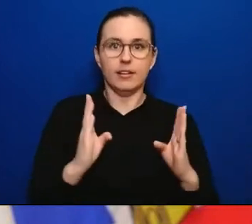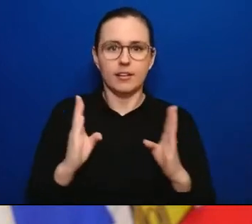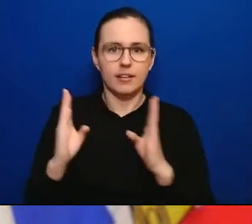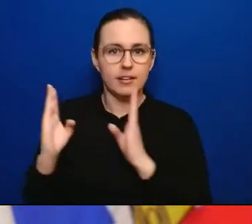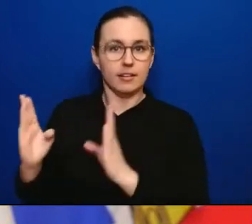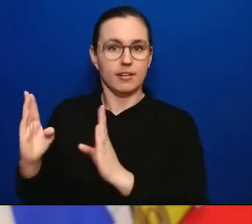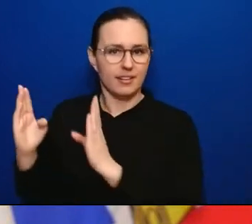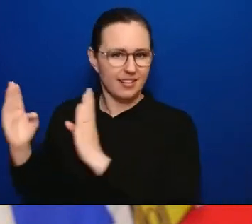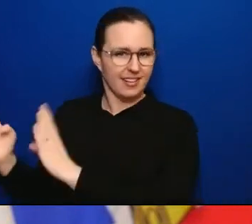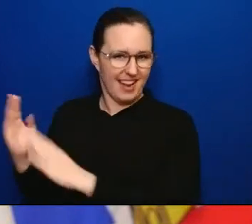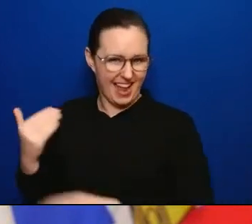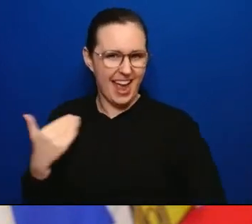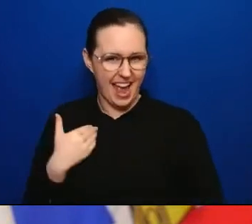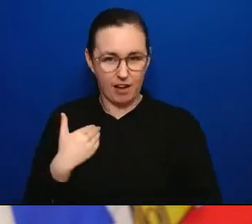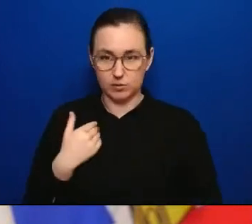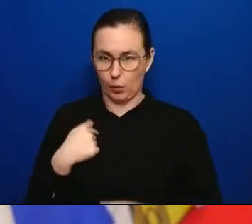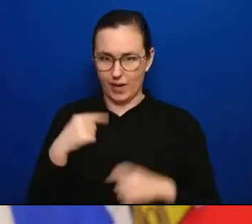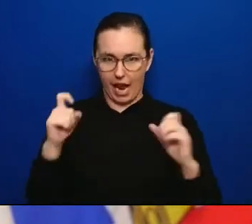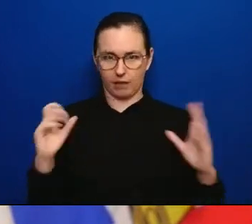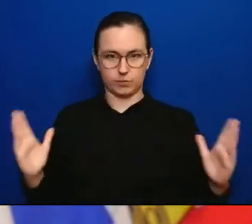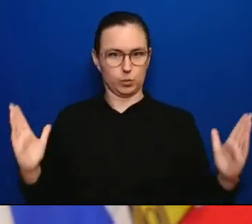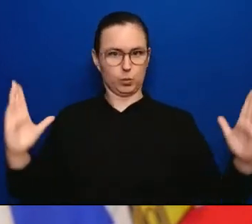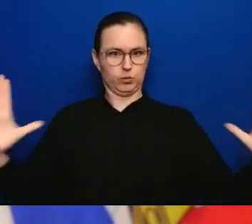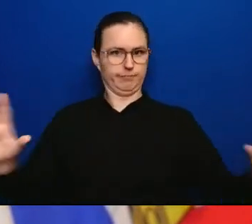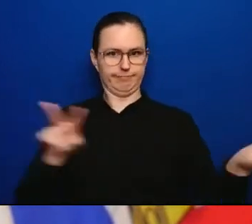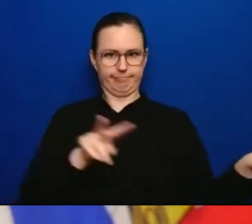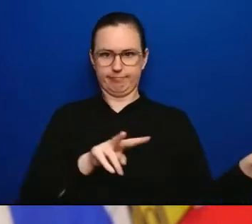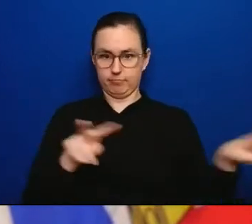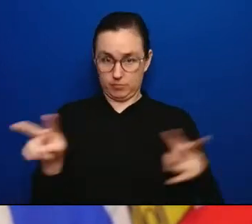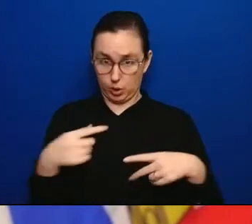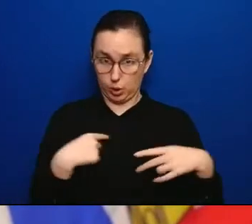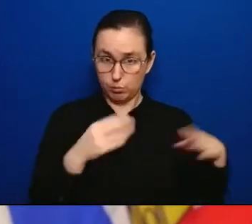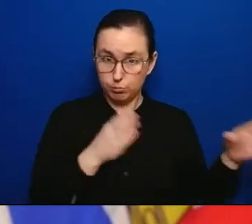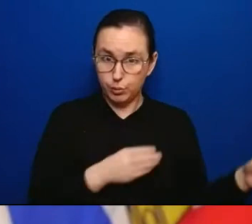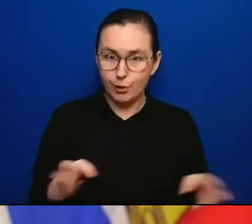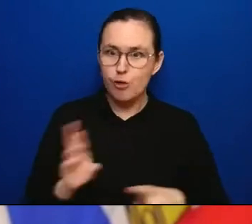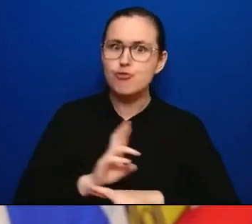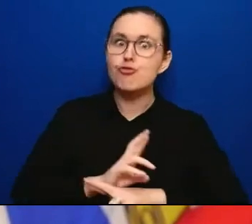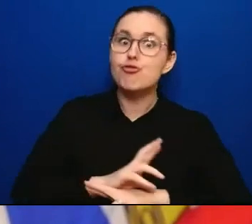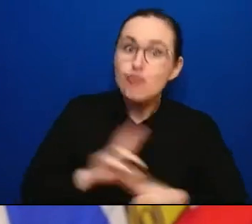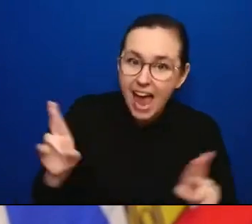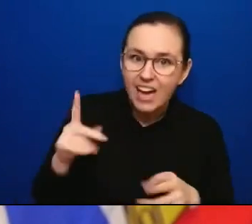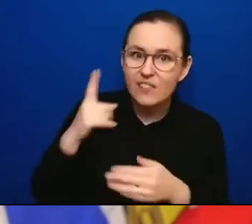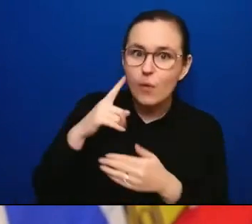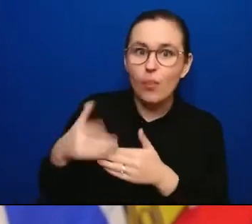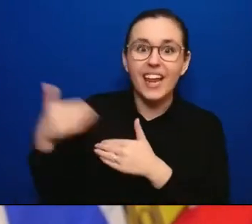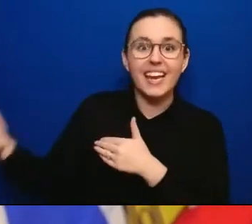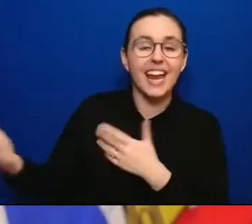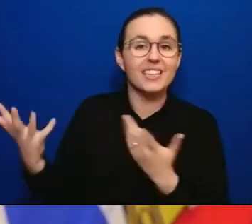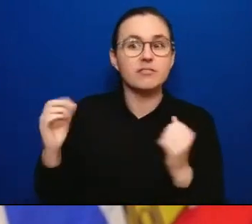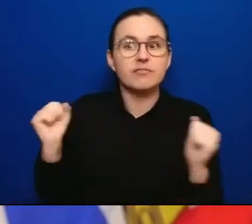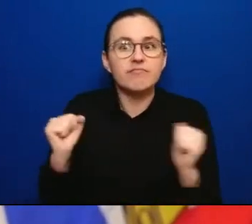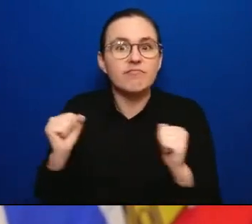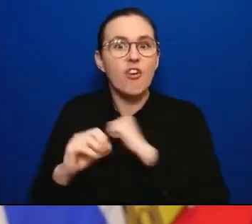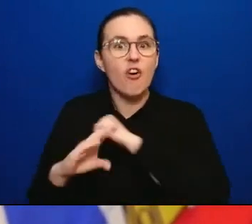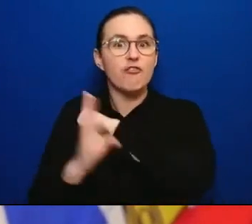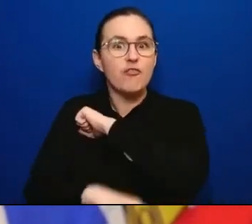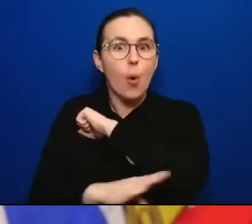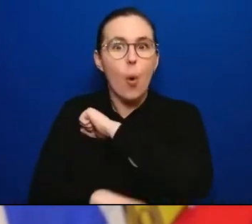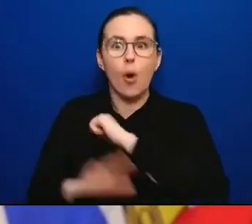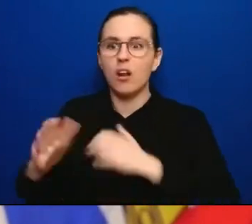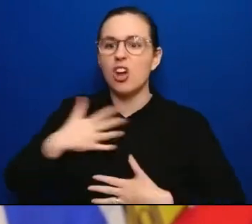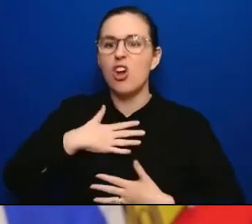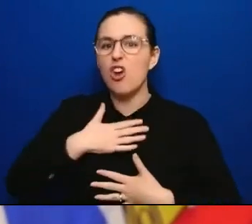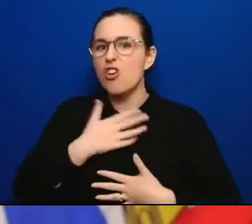to ensure that we're preparing and that we have contingency for the next respiratory season. This is going to be a